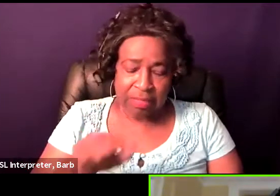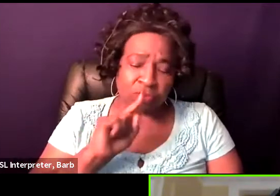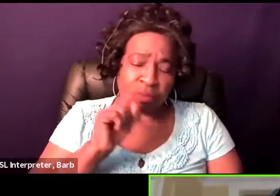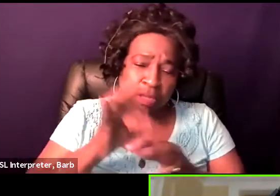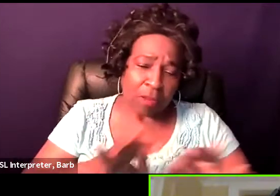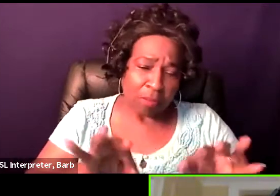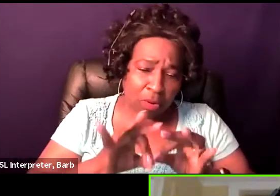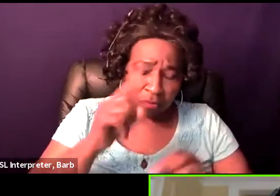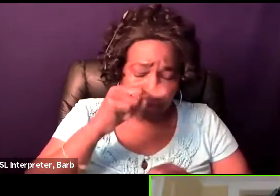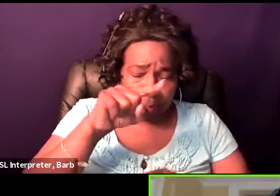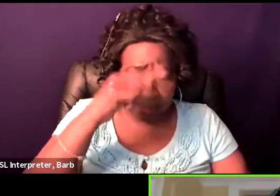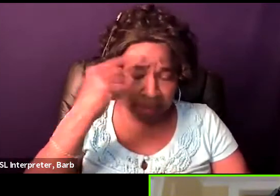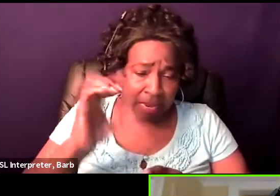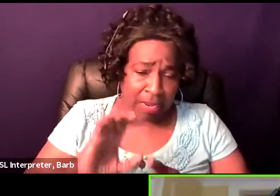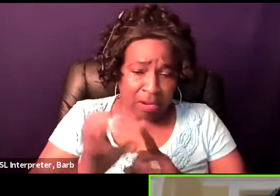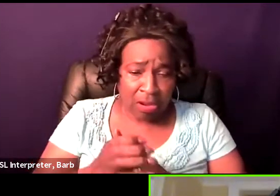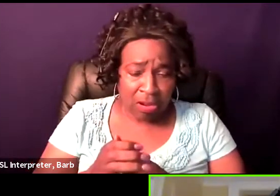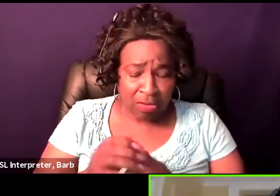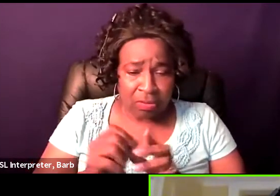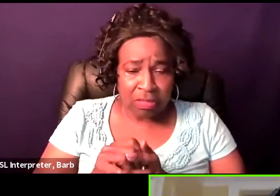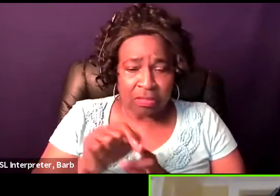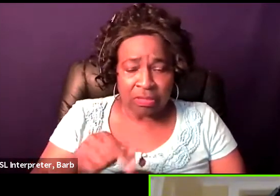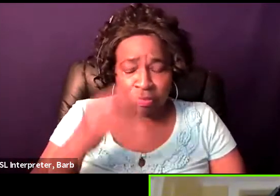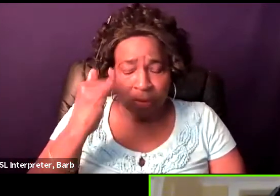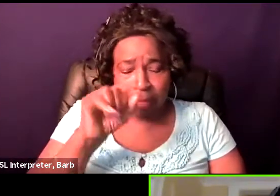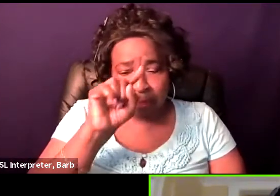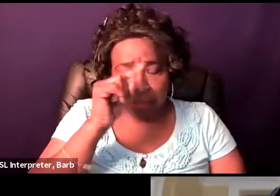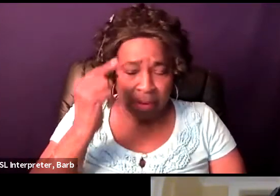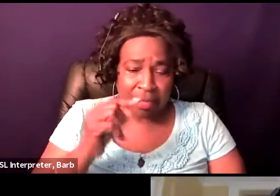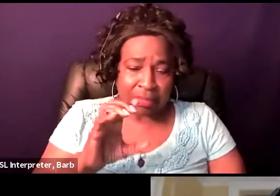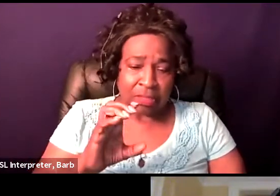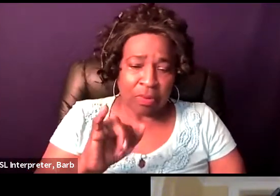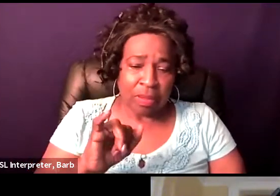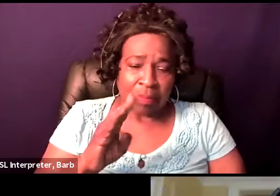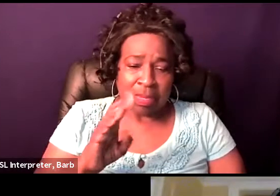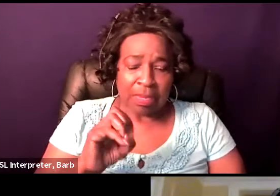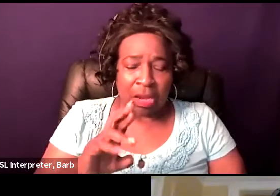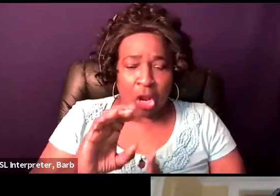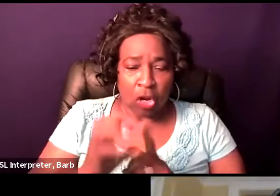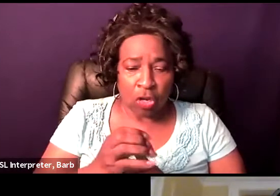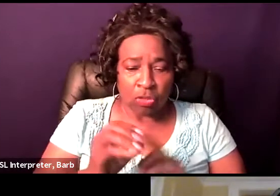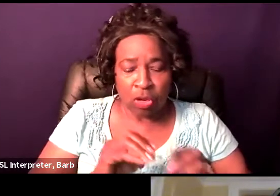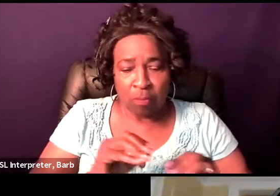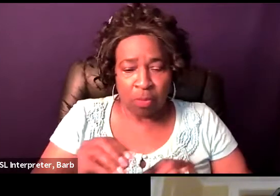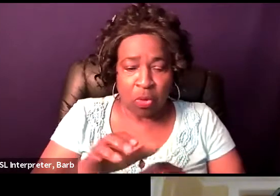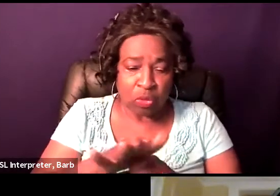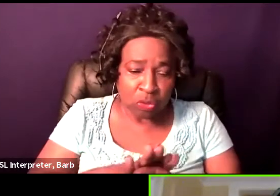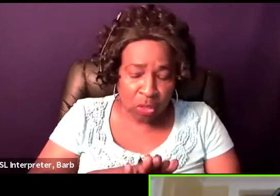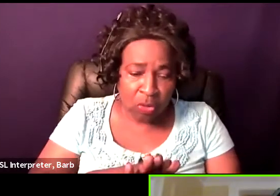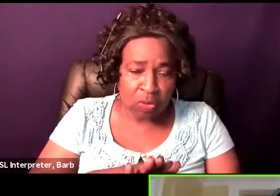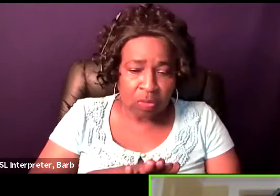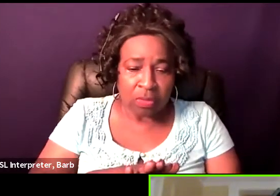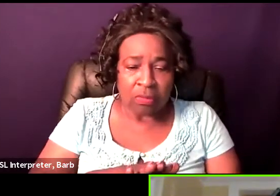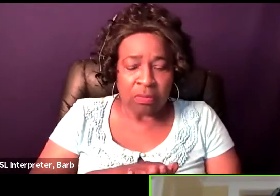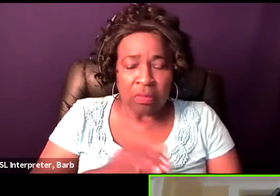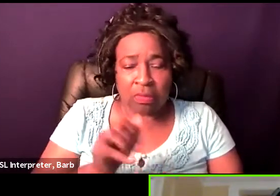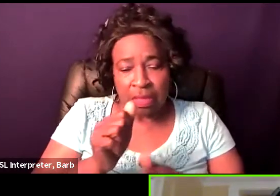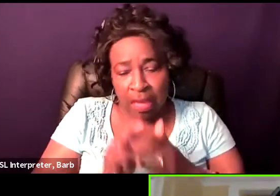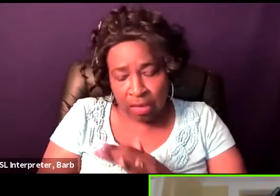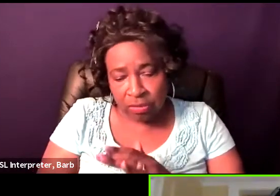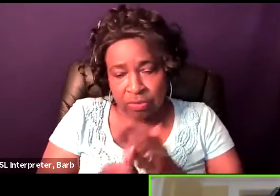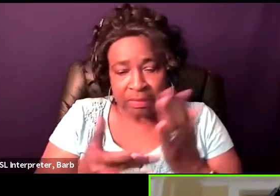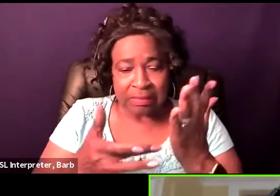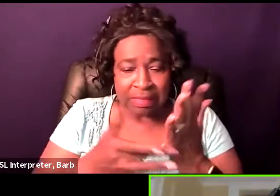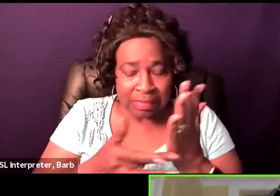is why Black cyberculture moves in relatively glorious freedom mm-hmm. within the constraints of tech platforms that are peak